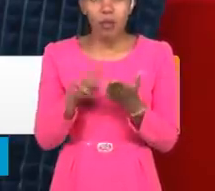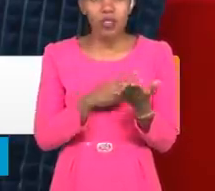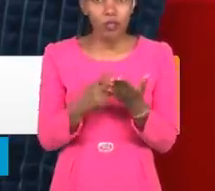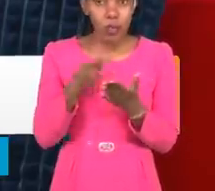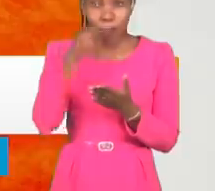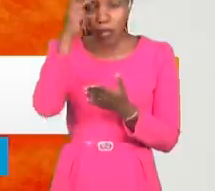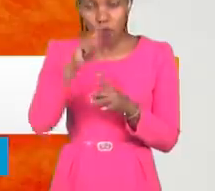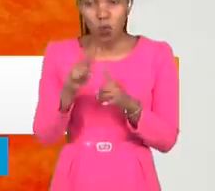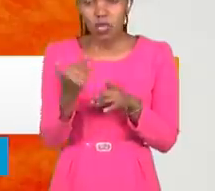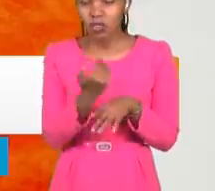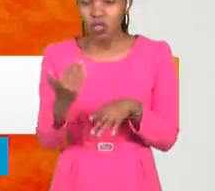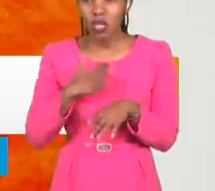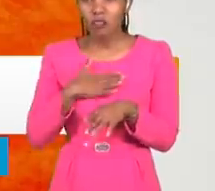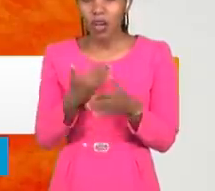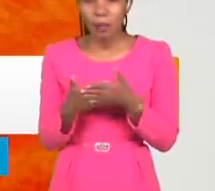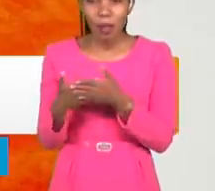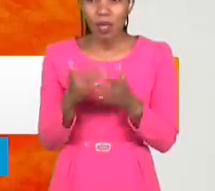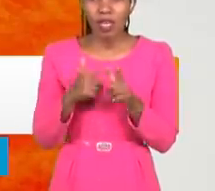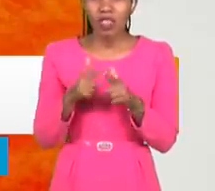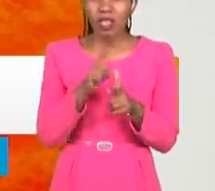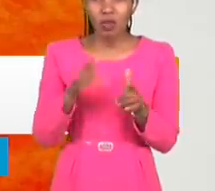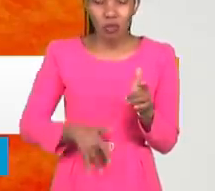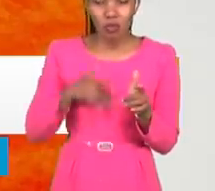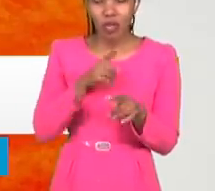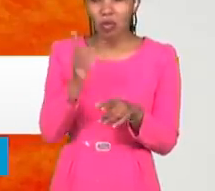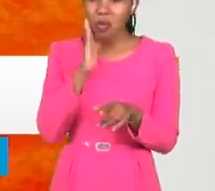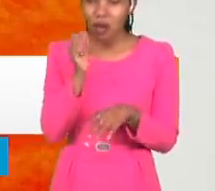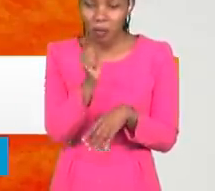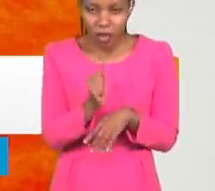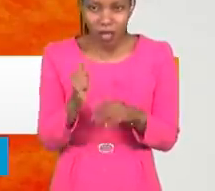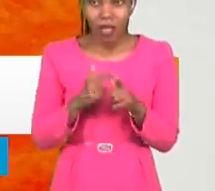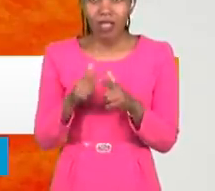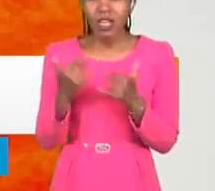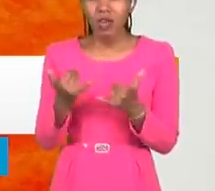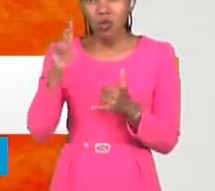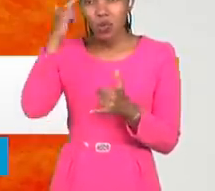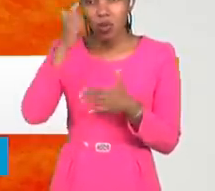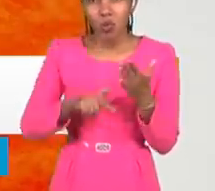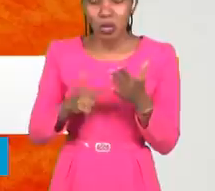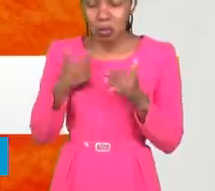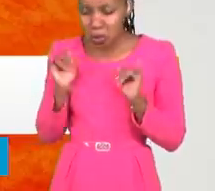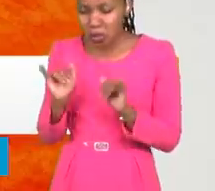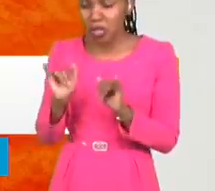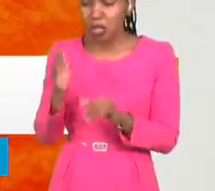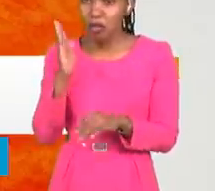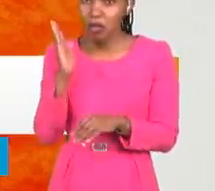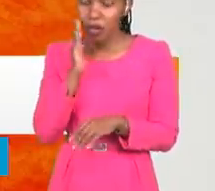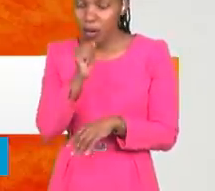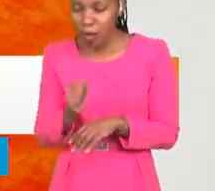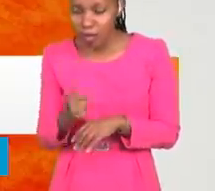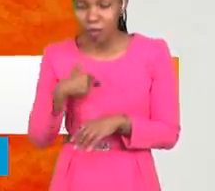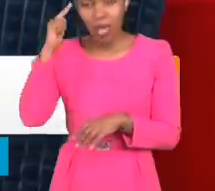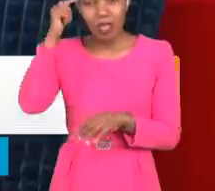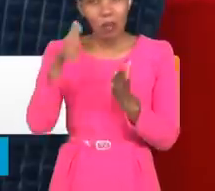when a child now has a kid and you feel like wewe ni shosho, yeah. then now unaona I should stay on my lane. I think there's